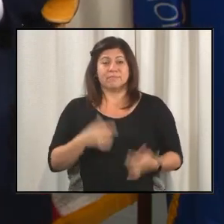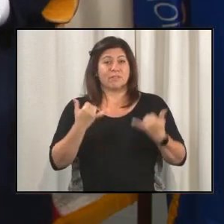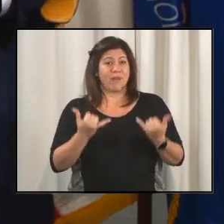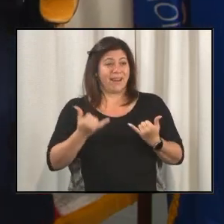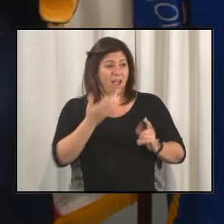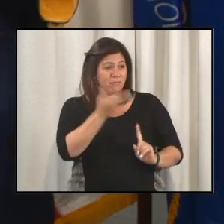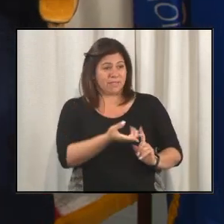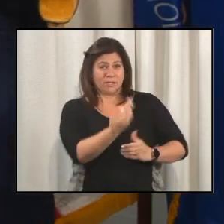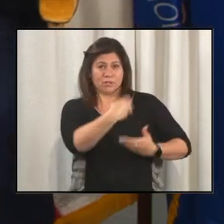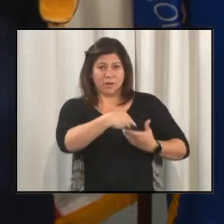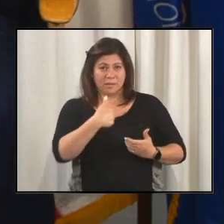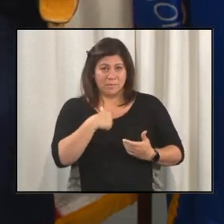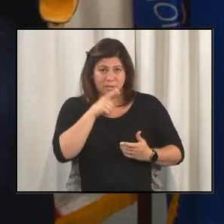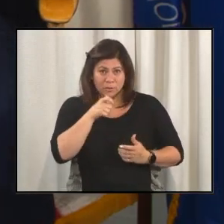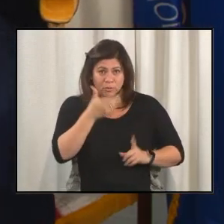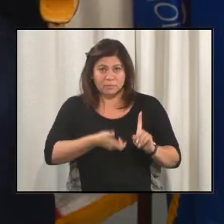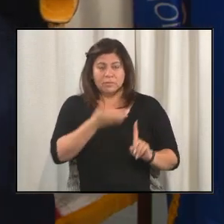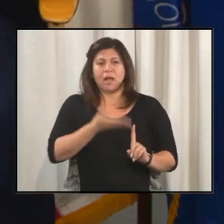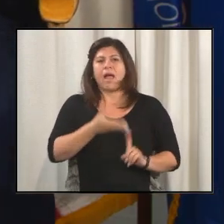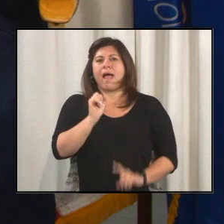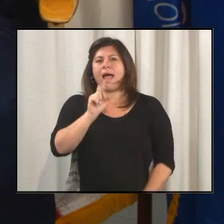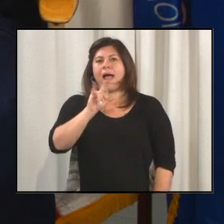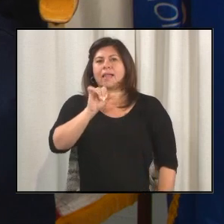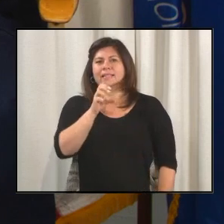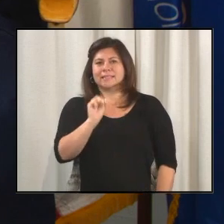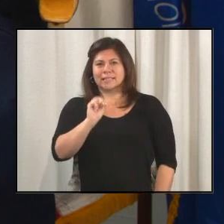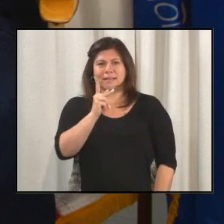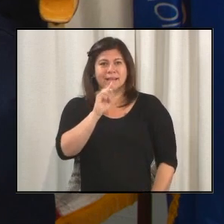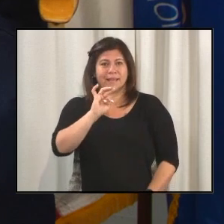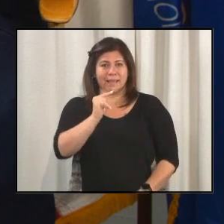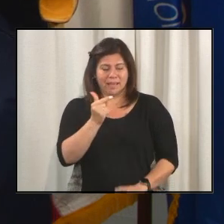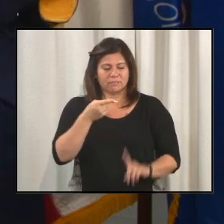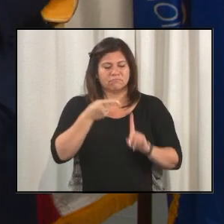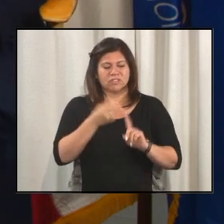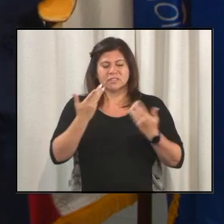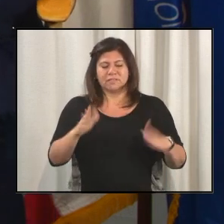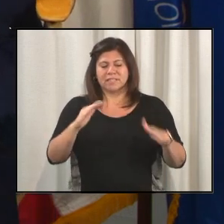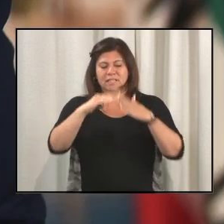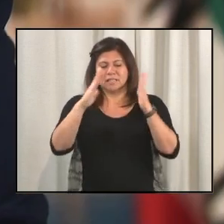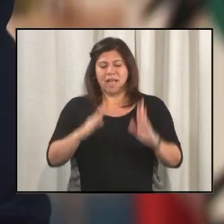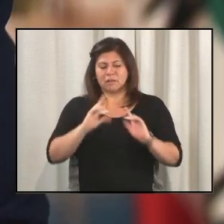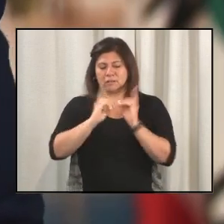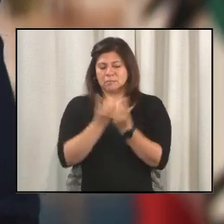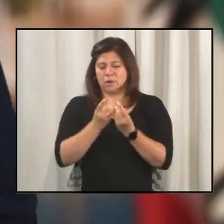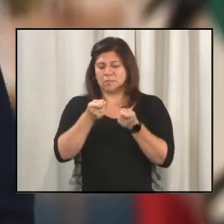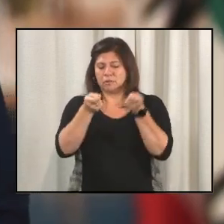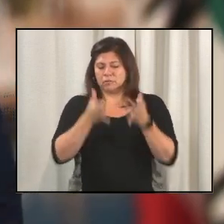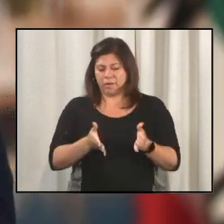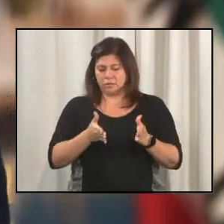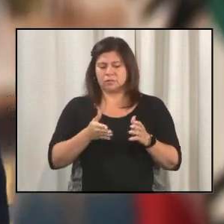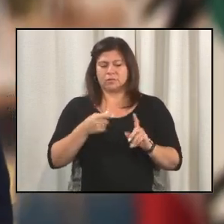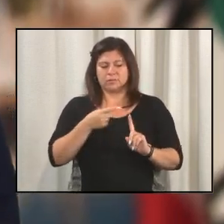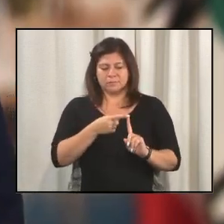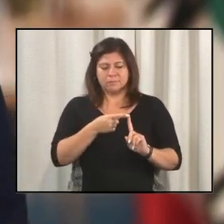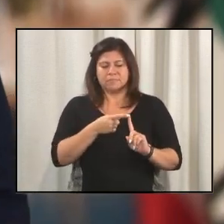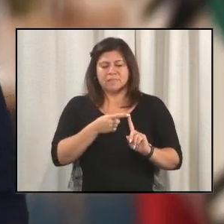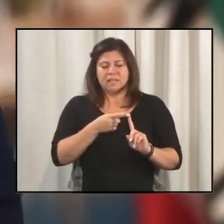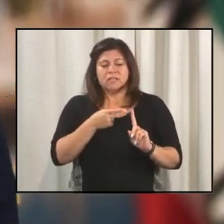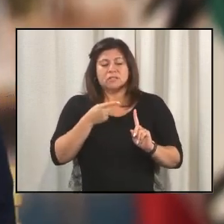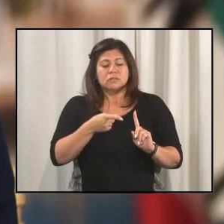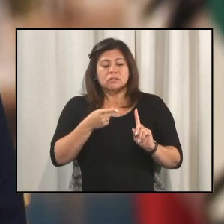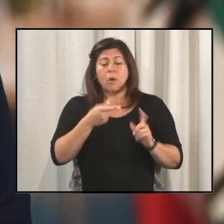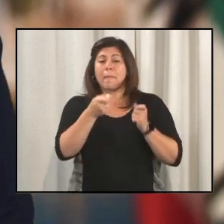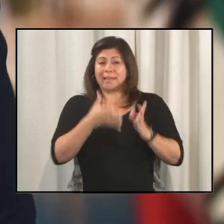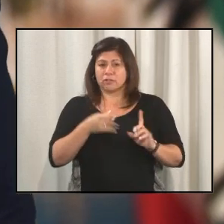King, and she'll share with you some great news on our efforts to house people experiencing homelessness. But before we get to Alison, we didn't have a